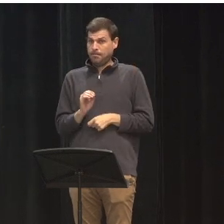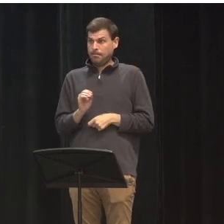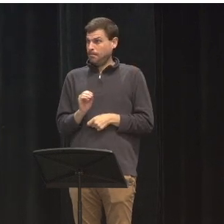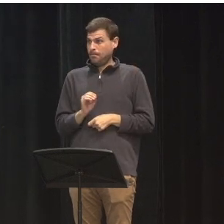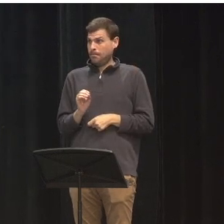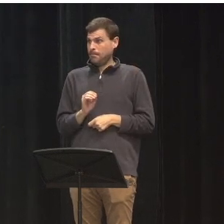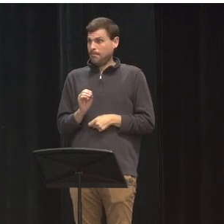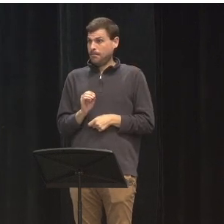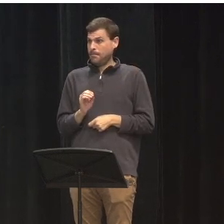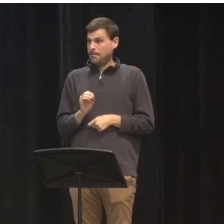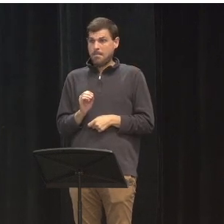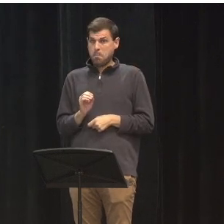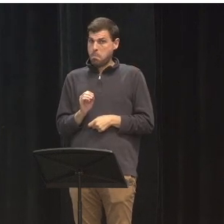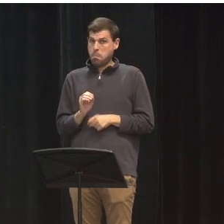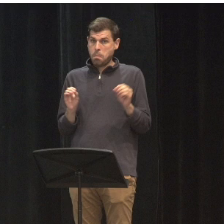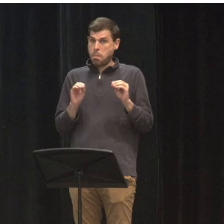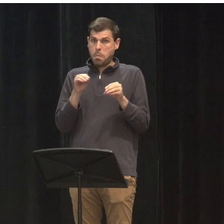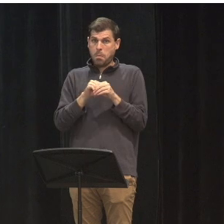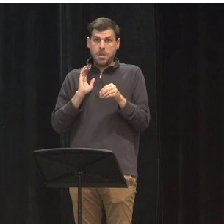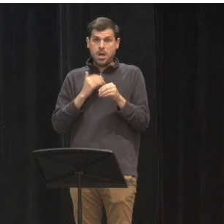We have none in the system.